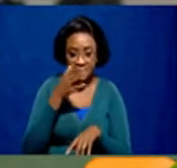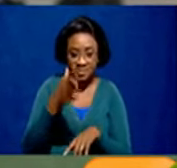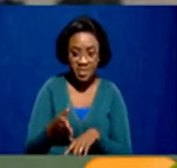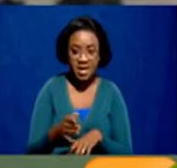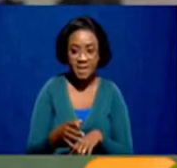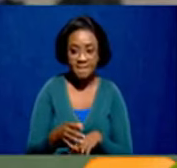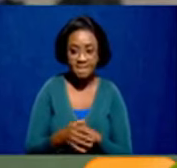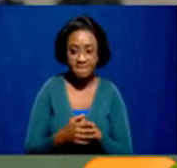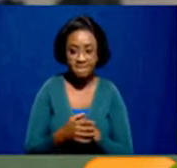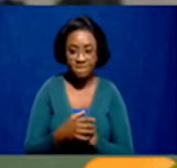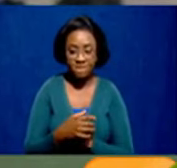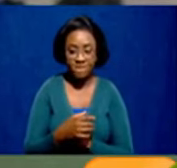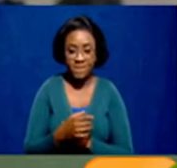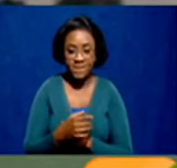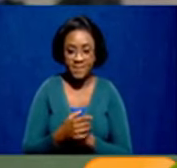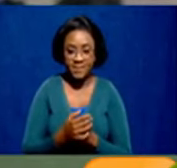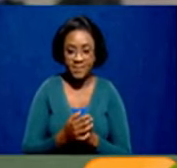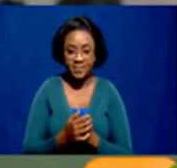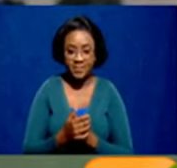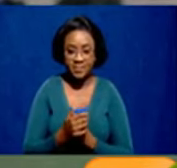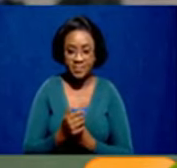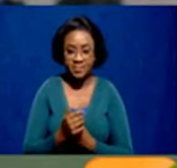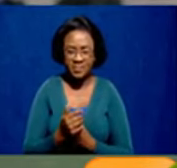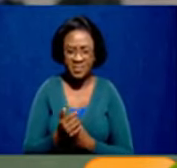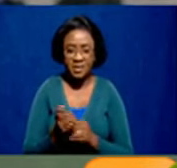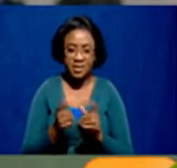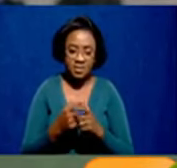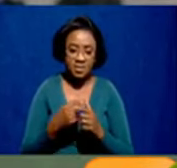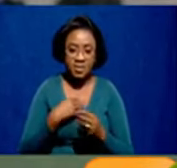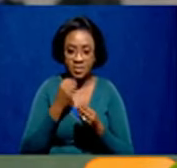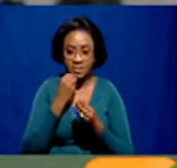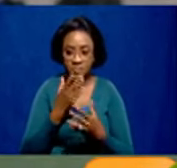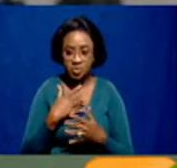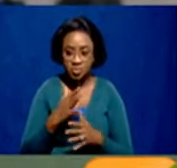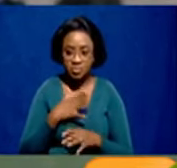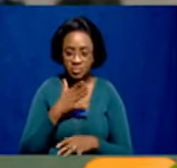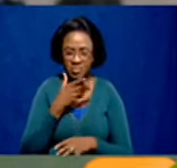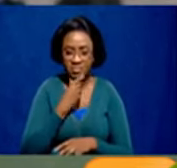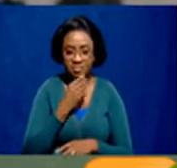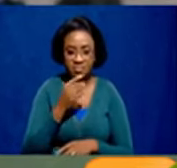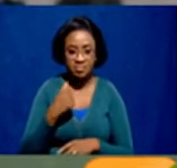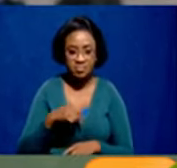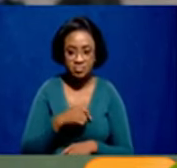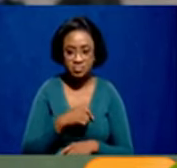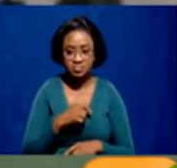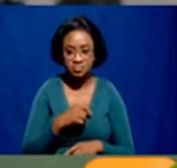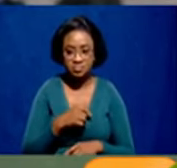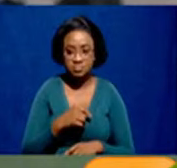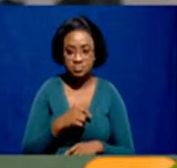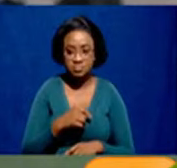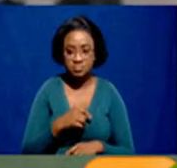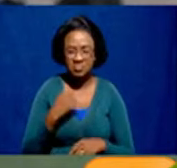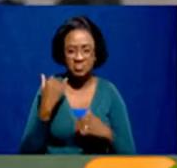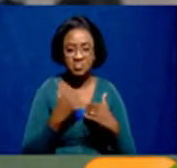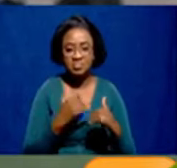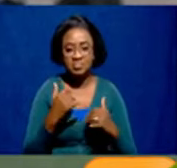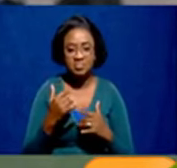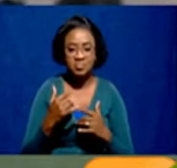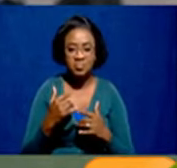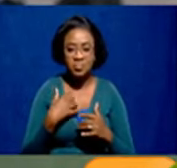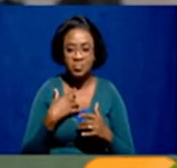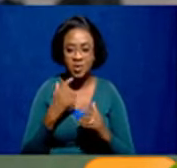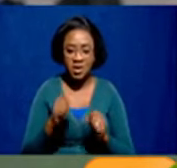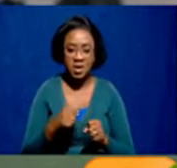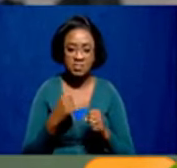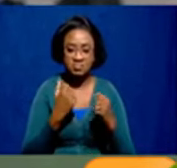one thing by my father, that my child need to play basic. Don't be messy. Don't carry the ball